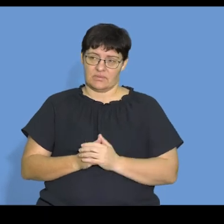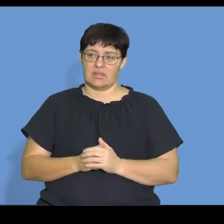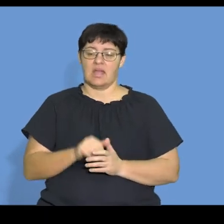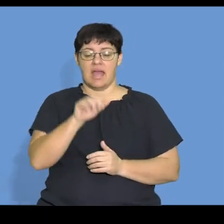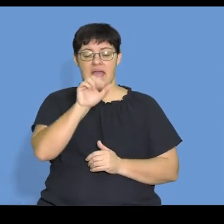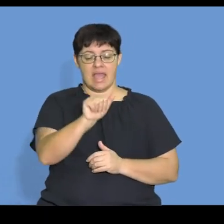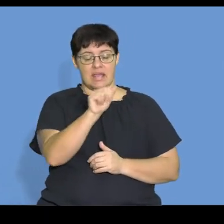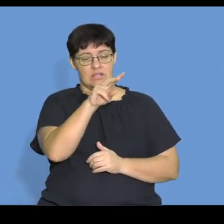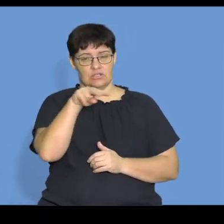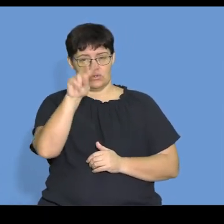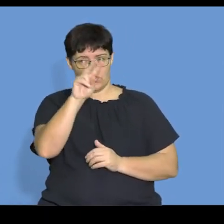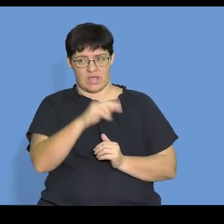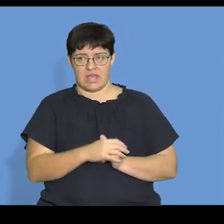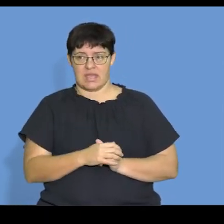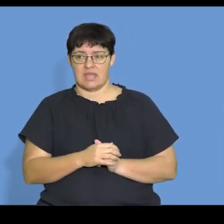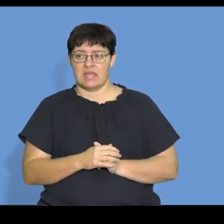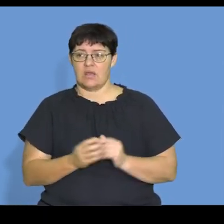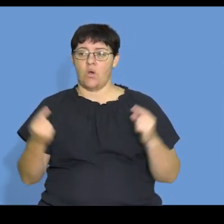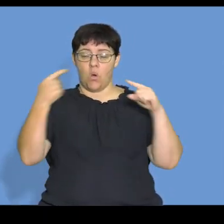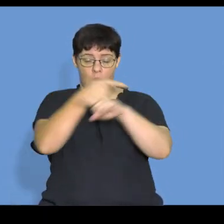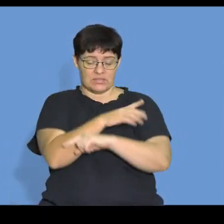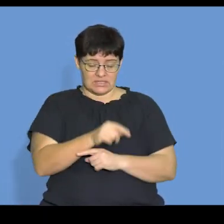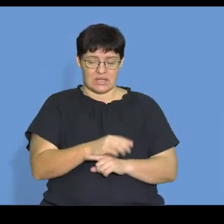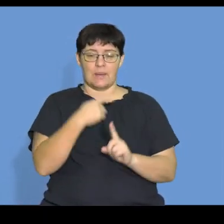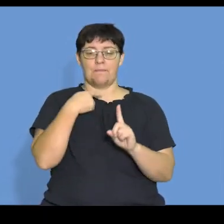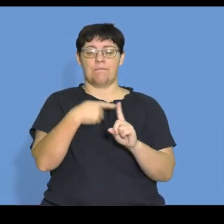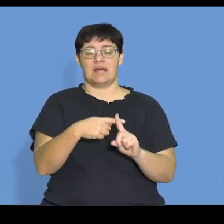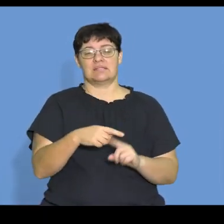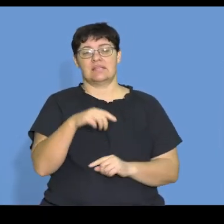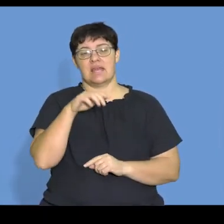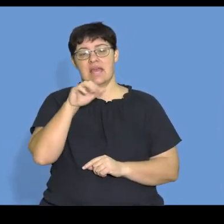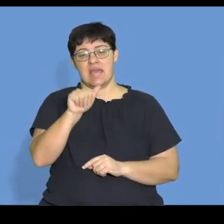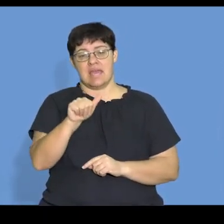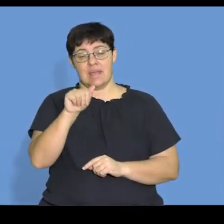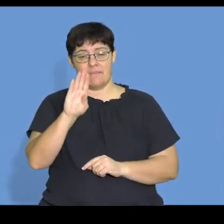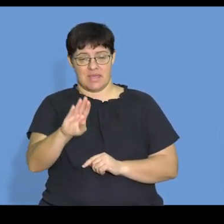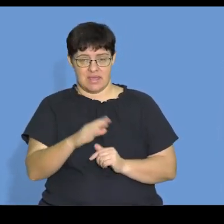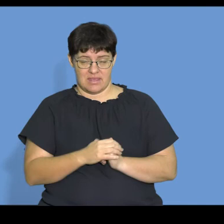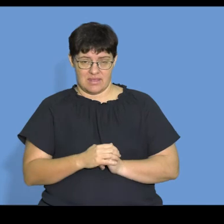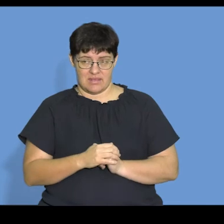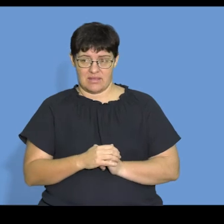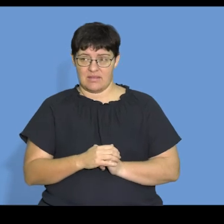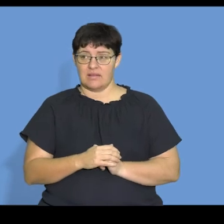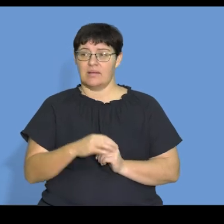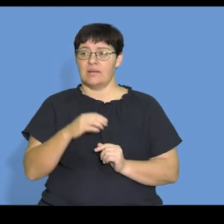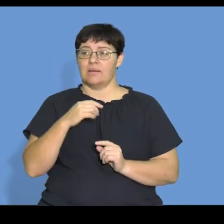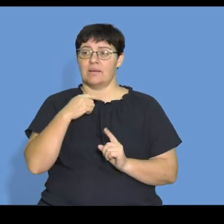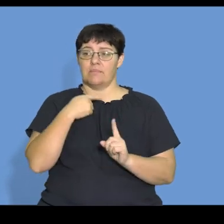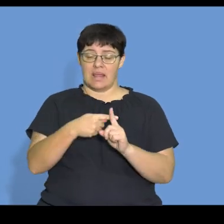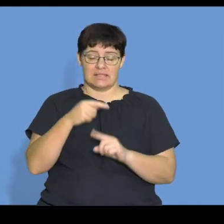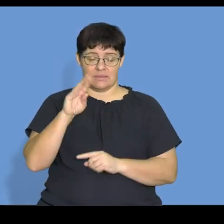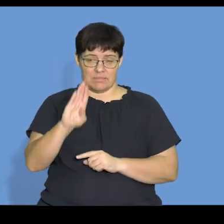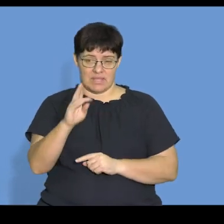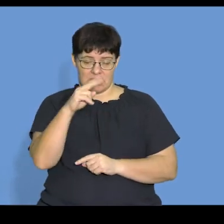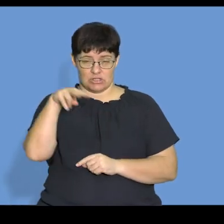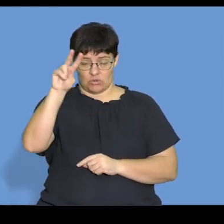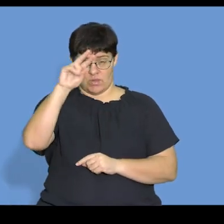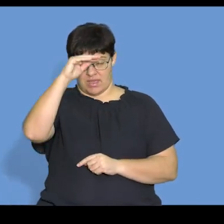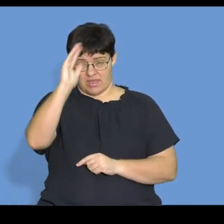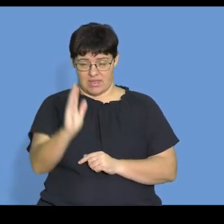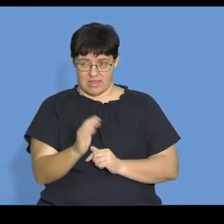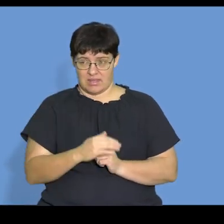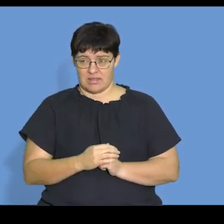squared, the opposite of that, which is plus ab plus b squared,